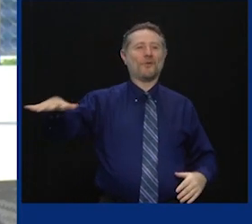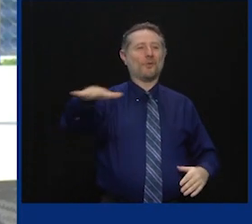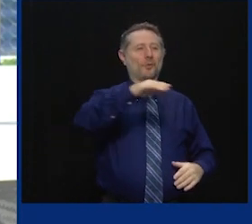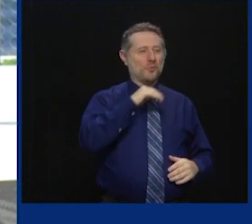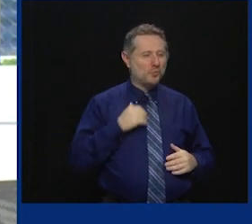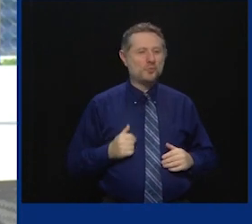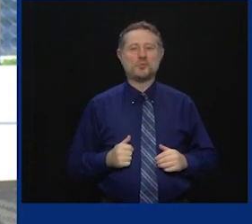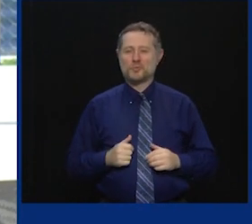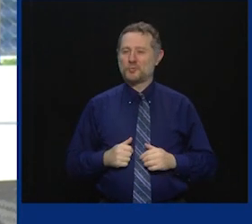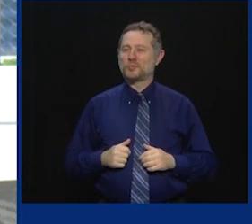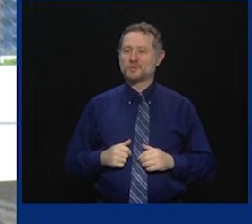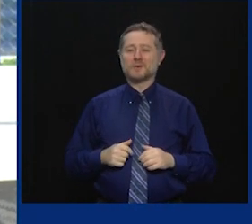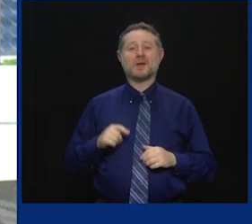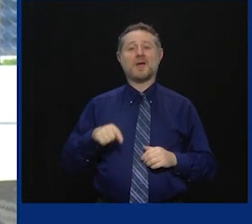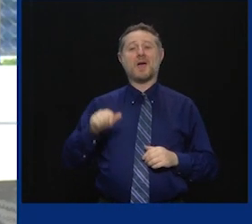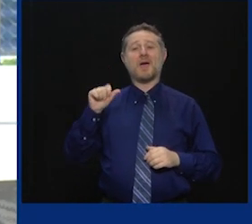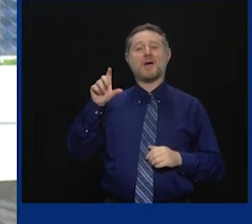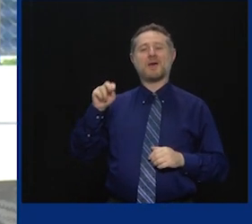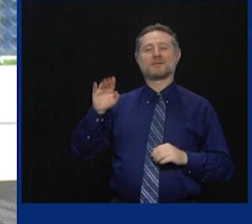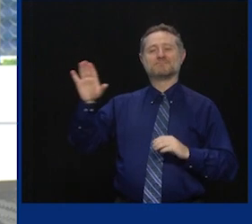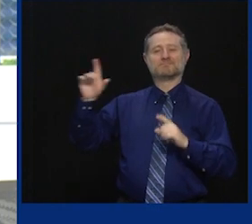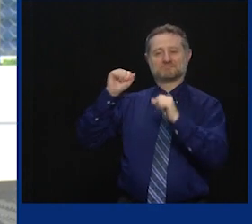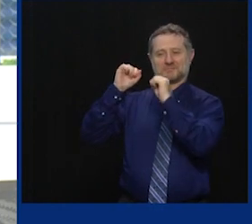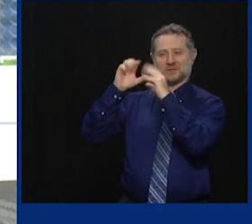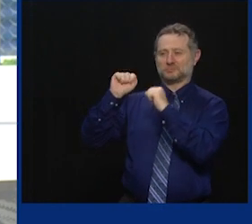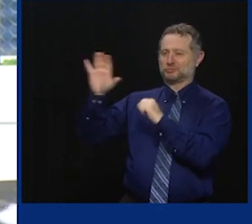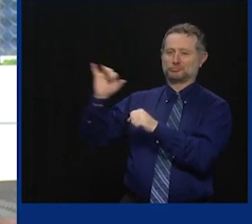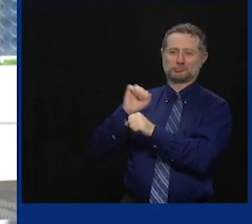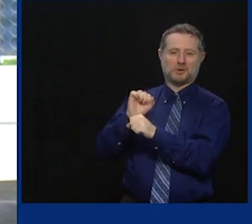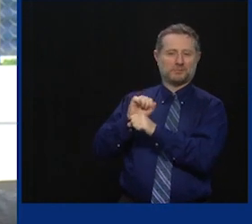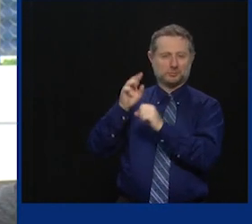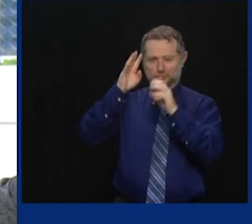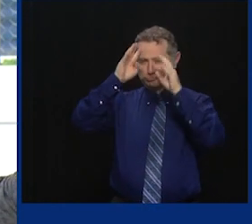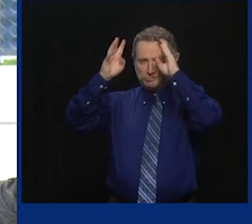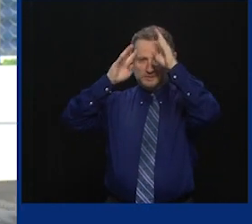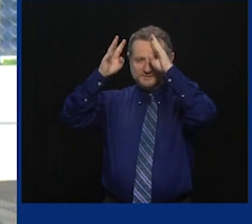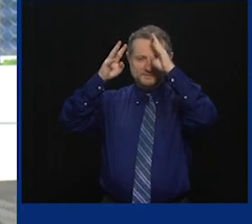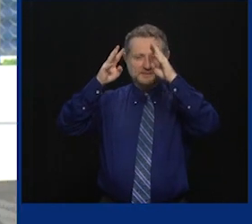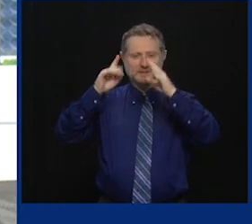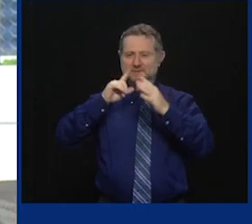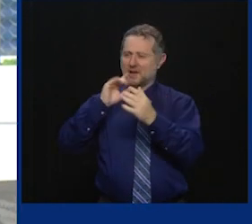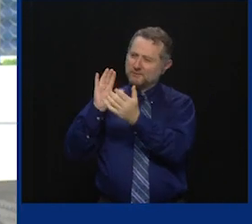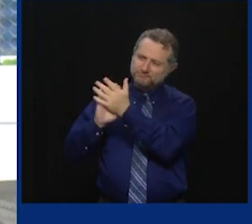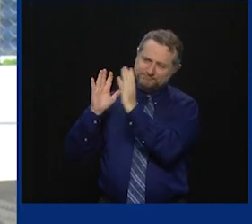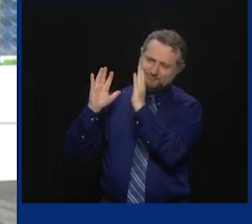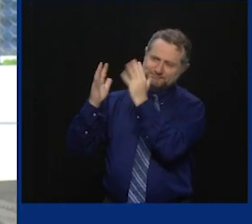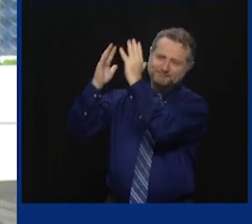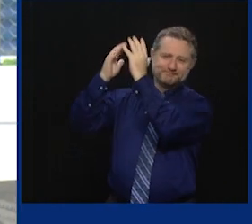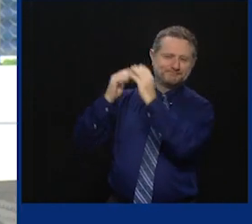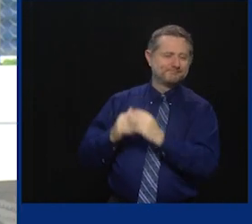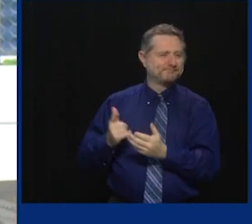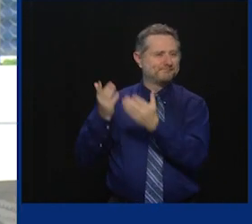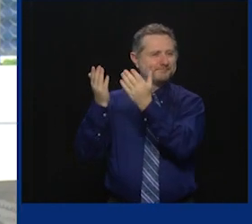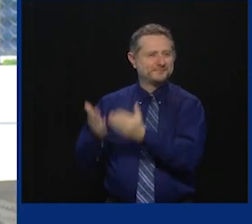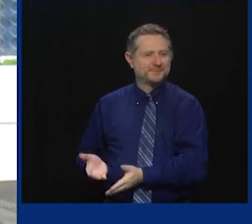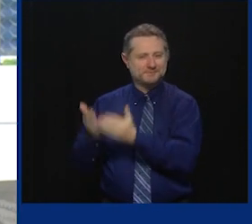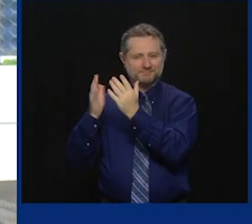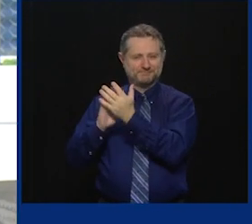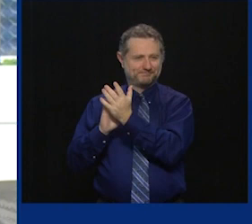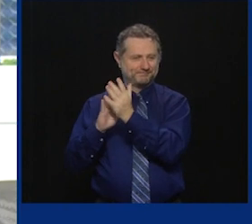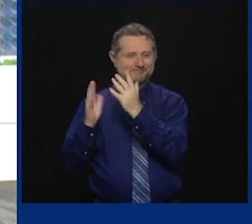done really fantastic work. Hats off to Alan for his fantastic work for us.